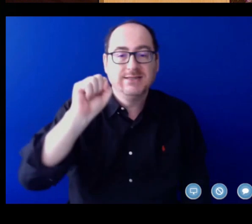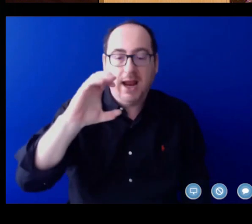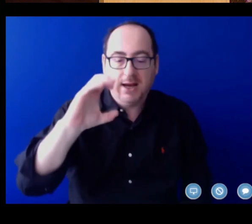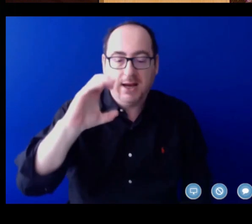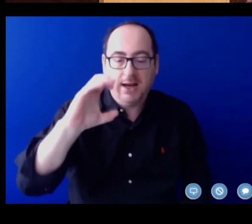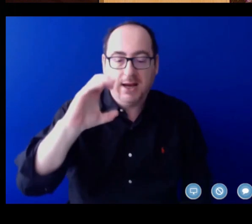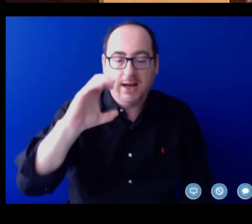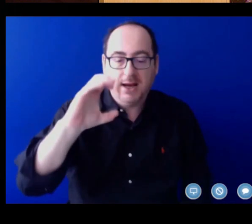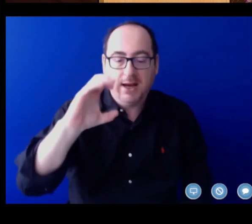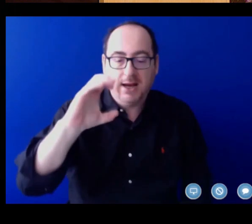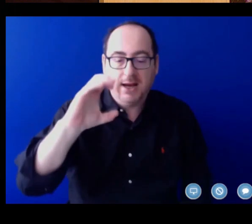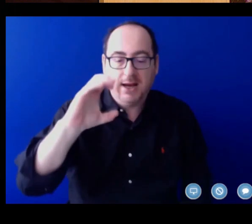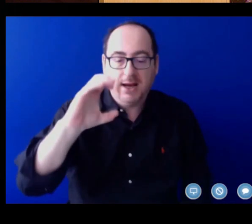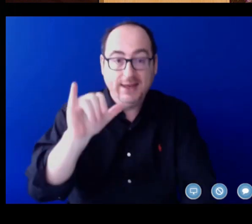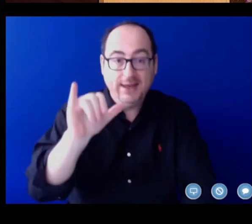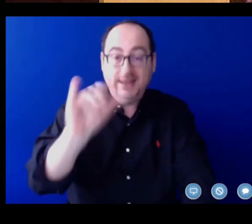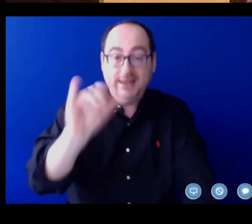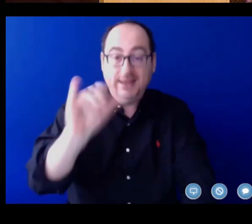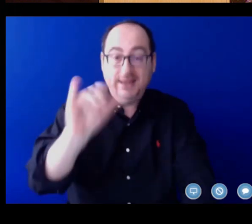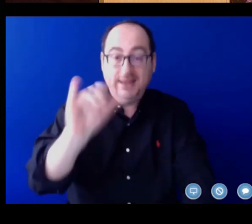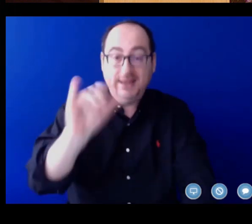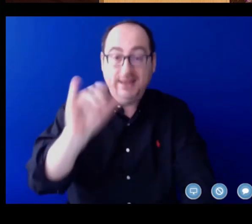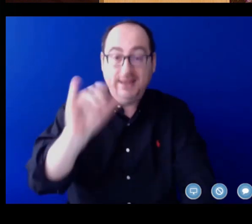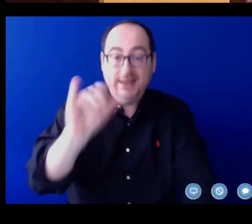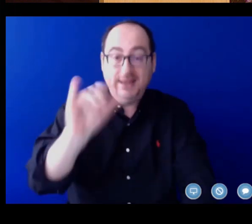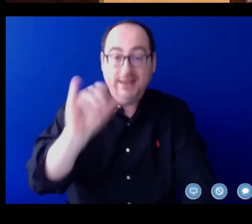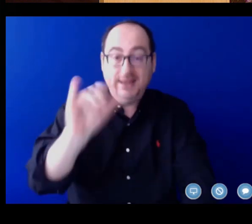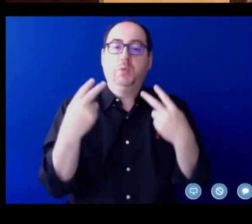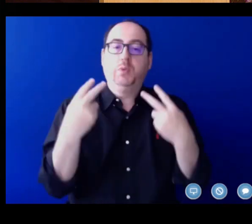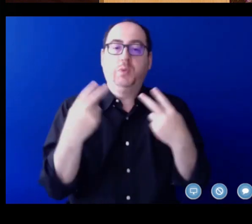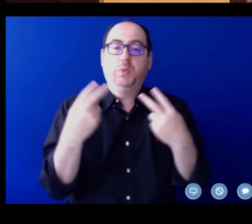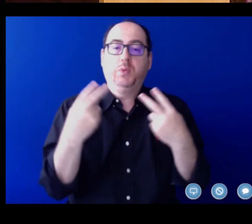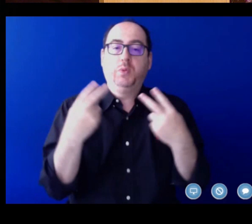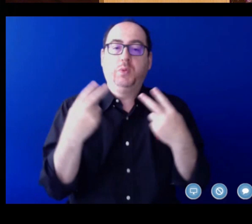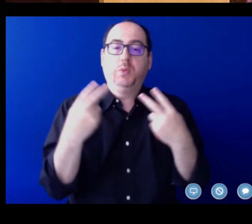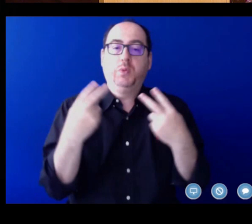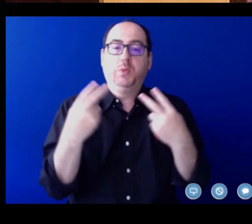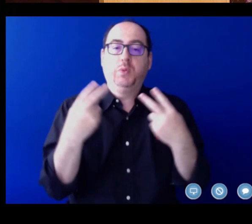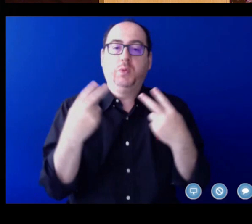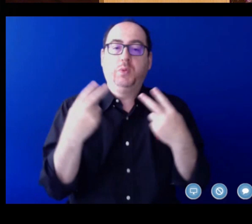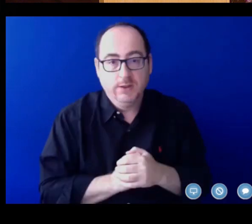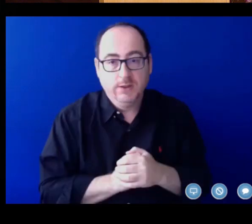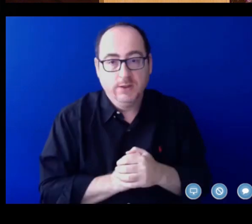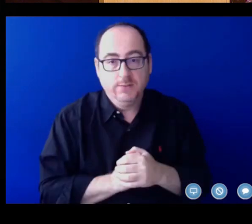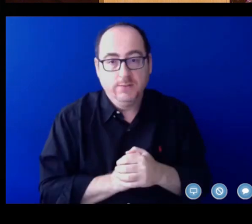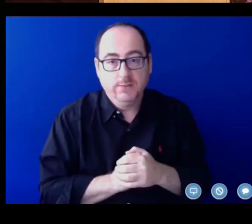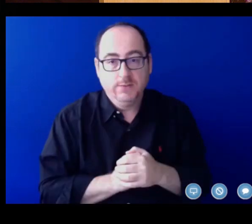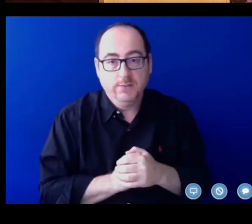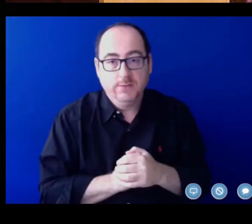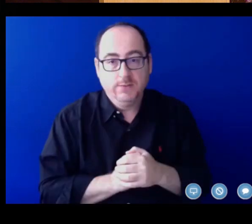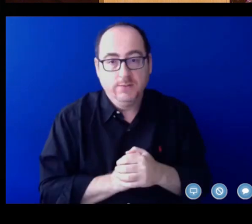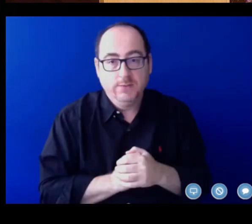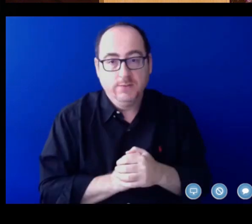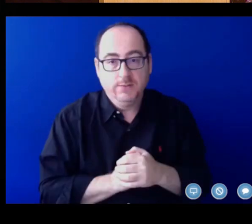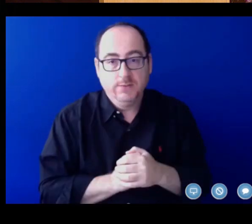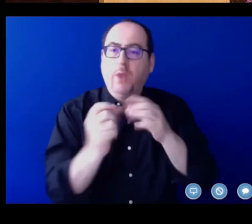to systematic social inequality. The term was formulated in 1989 by American black feminist legal scholar Kimberlé